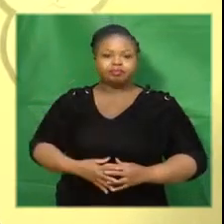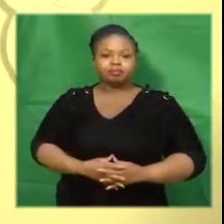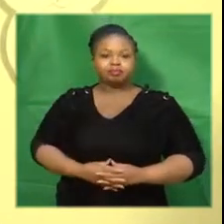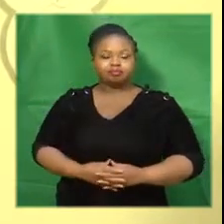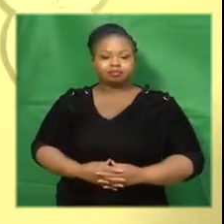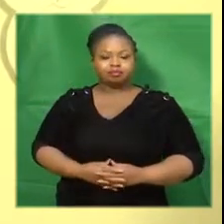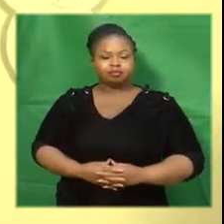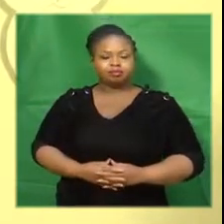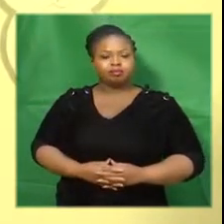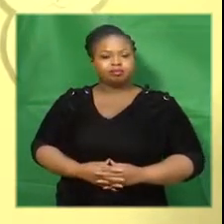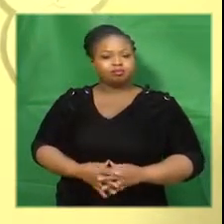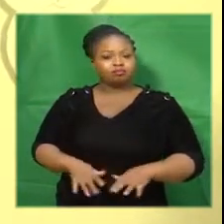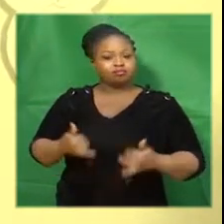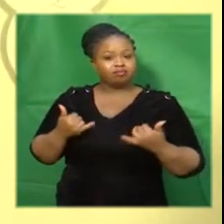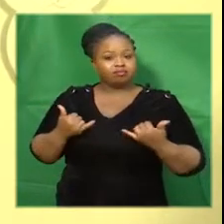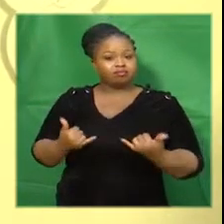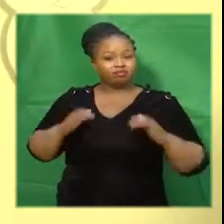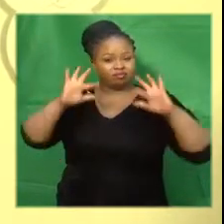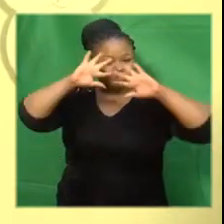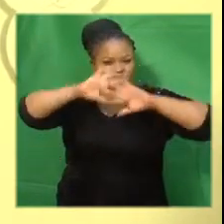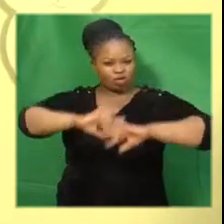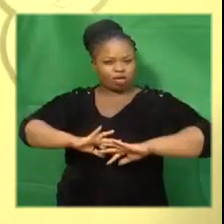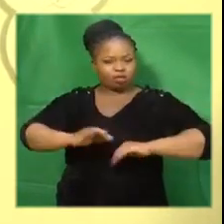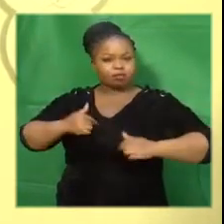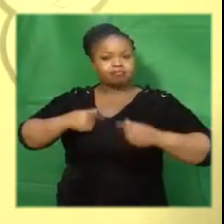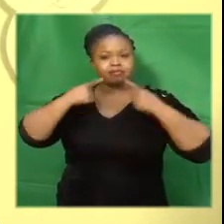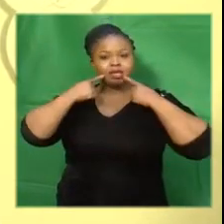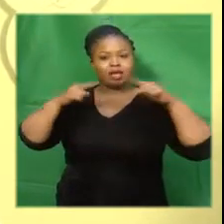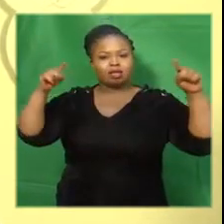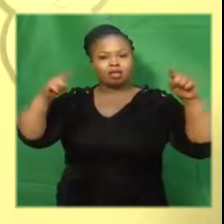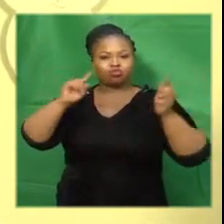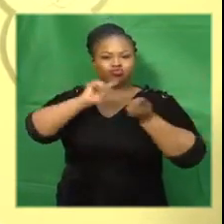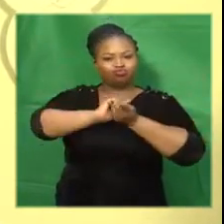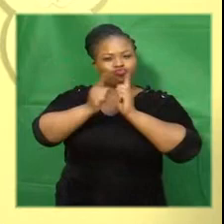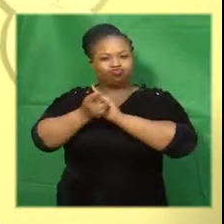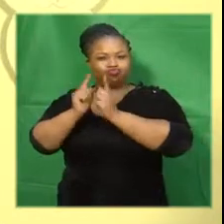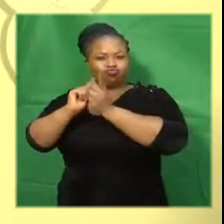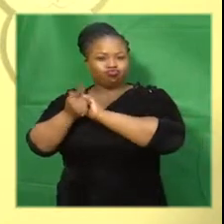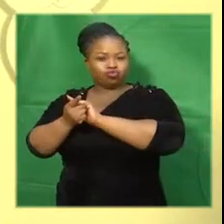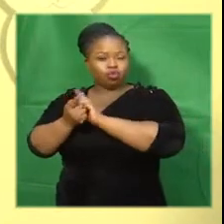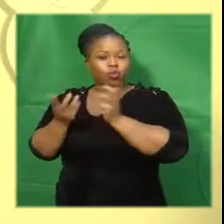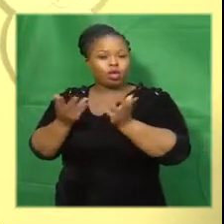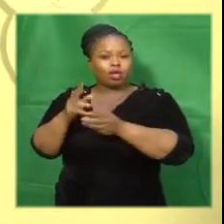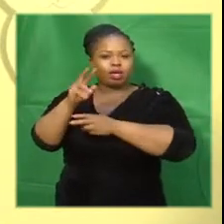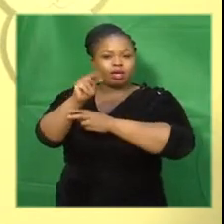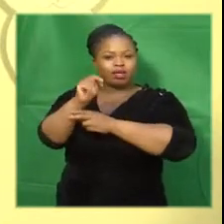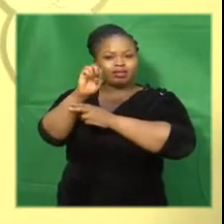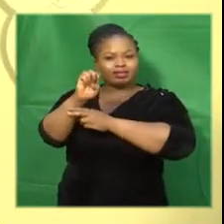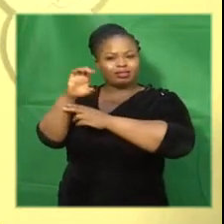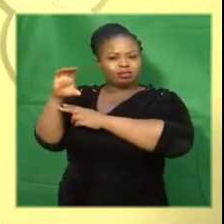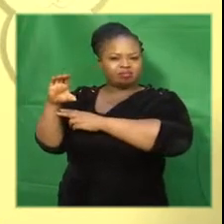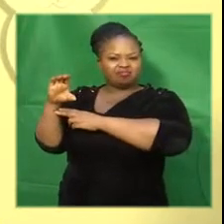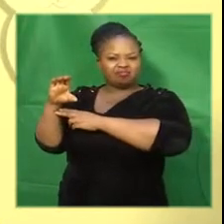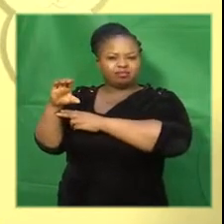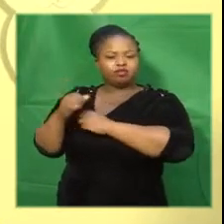This evening, I'm announcing certain changes to the national executive of our